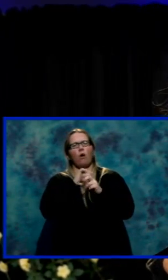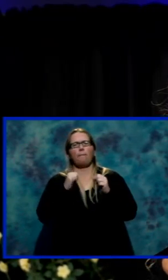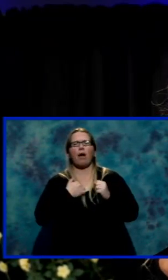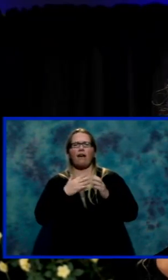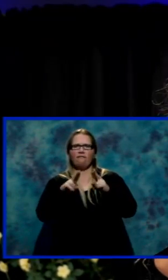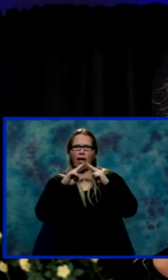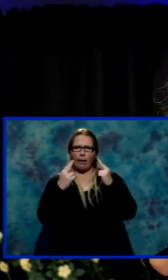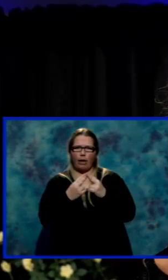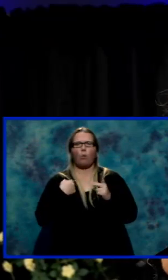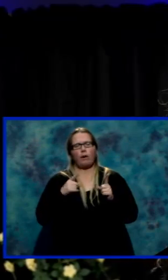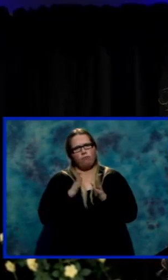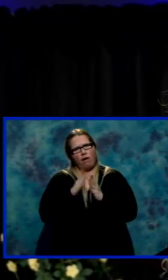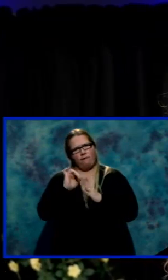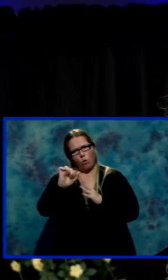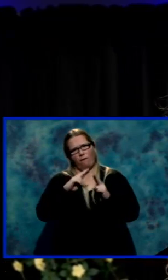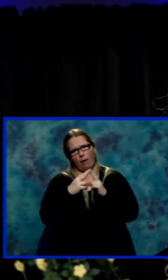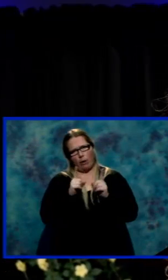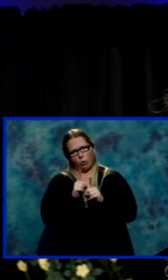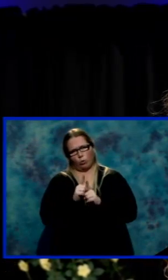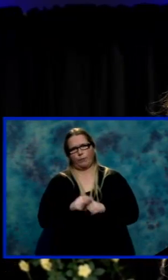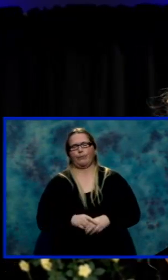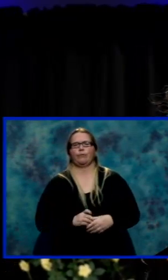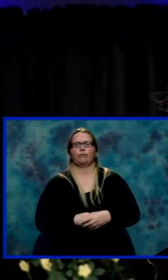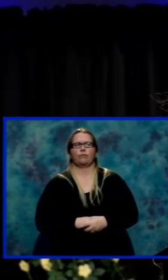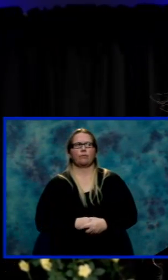we will pray for your family too, Marco.